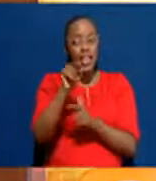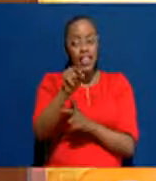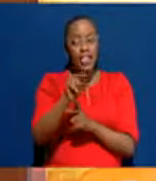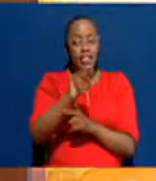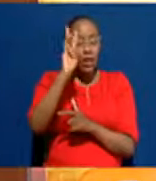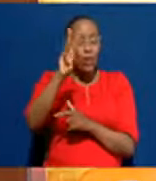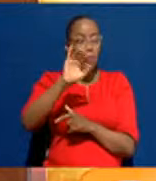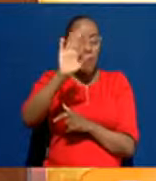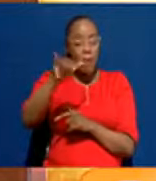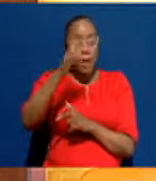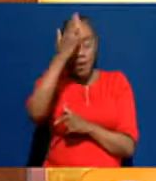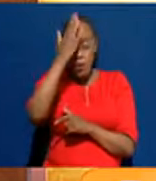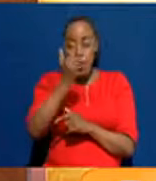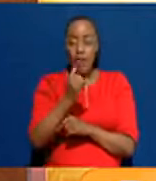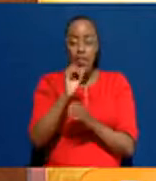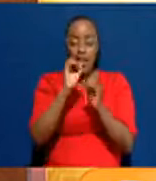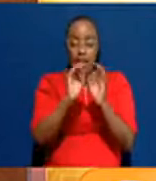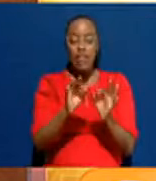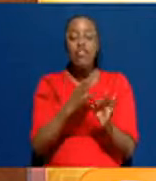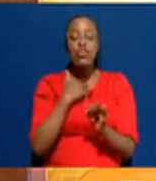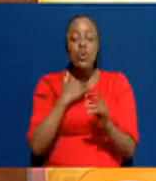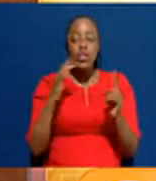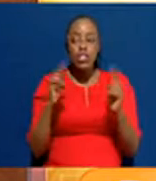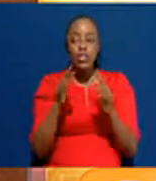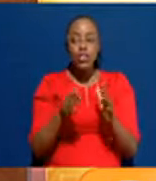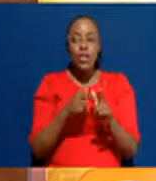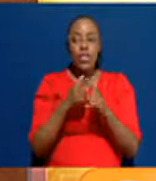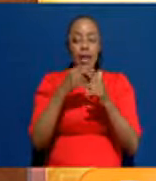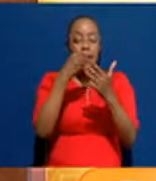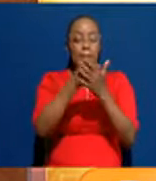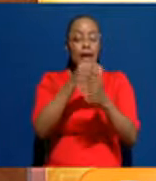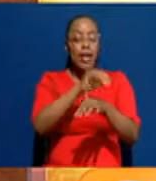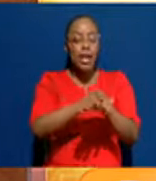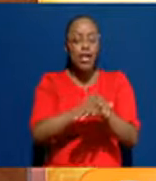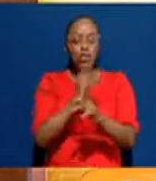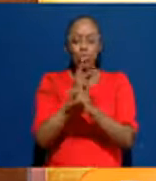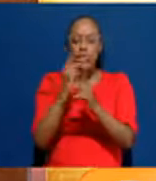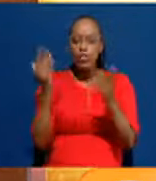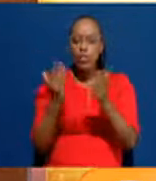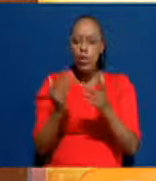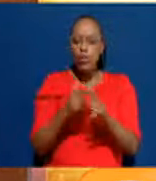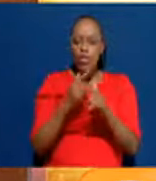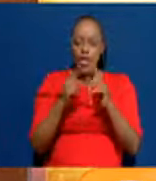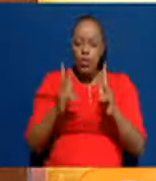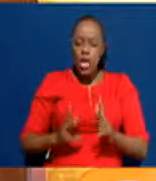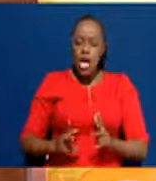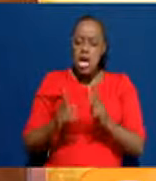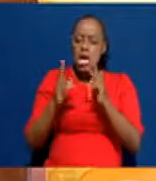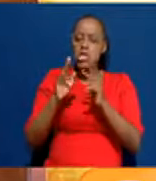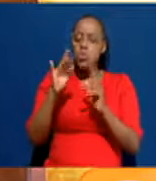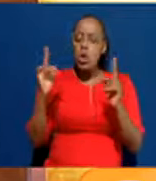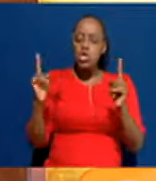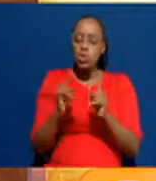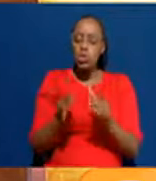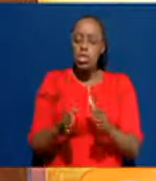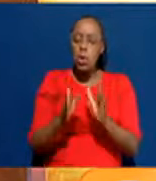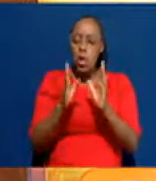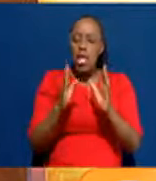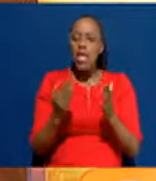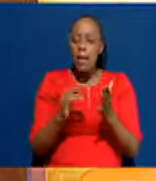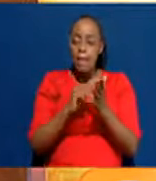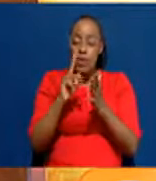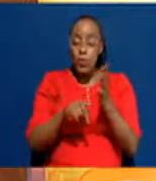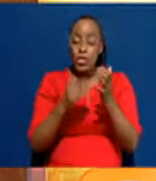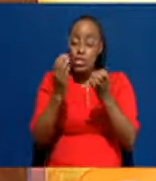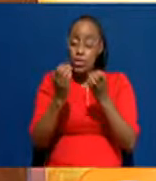tu. Because ukikata shortcut, hata hiyo pesa unapata utaweka wapi. Itakata shortcut. So, inabidi